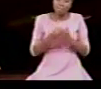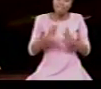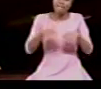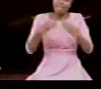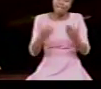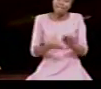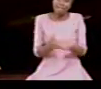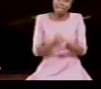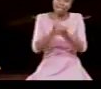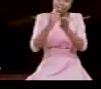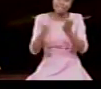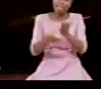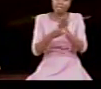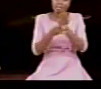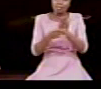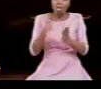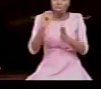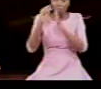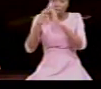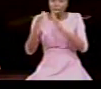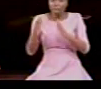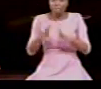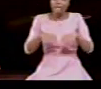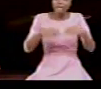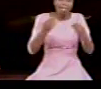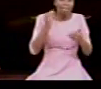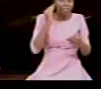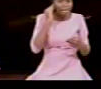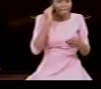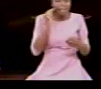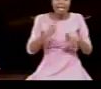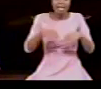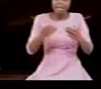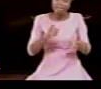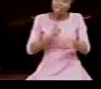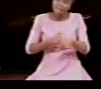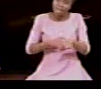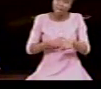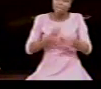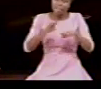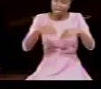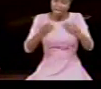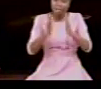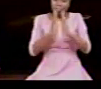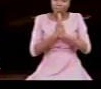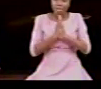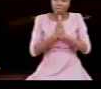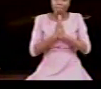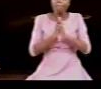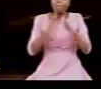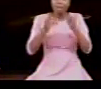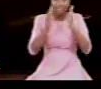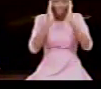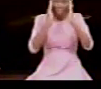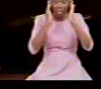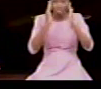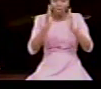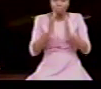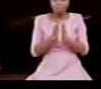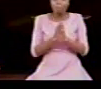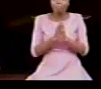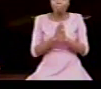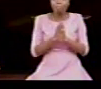Don't have money, give ears. Give your time, give prayer, or give attention. It is a talent that